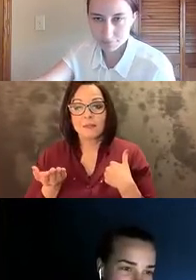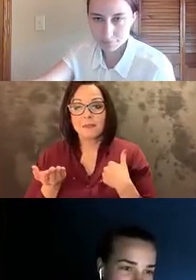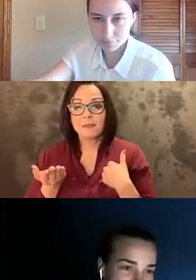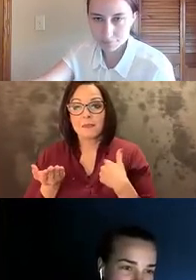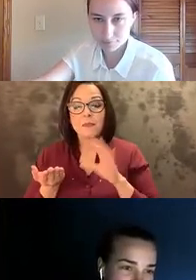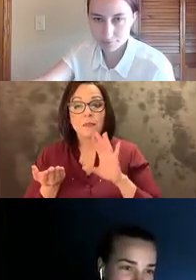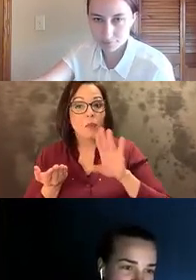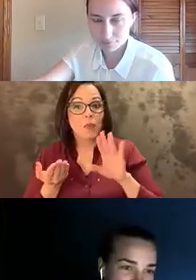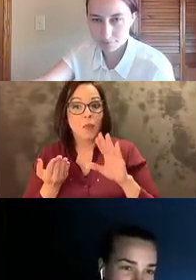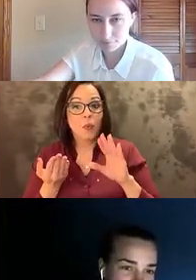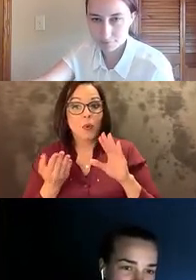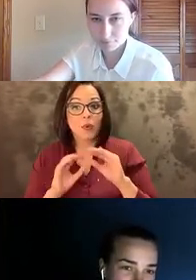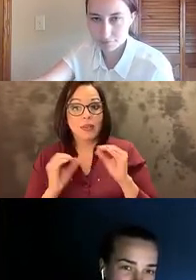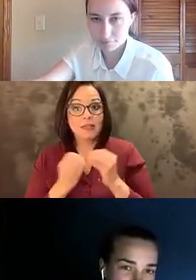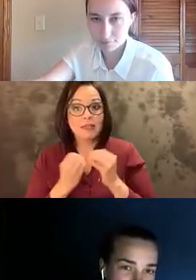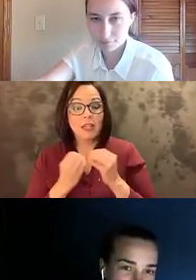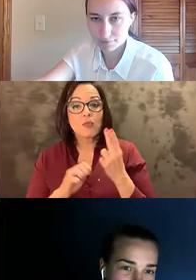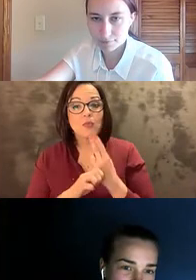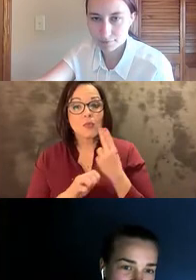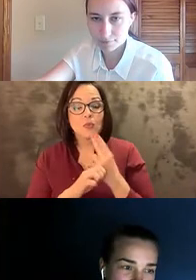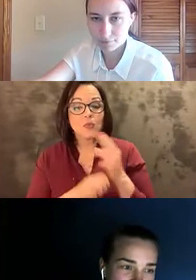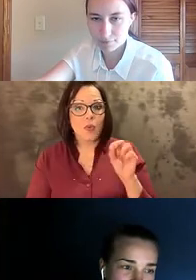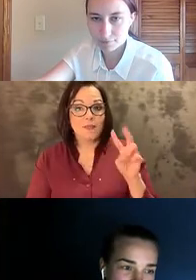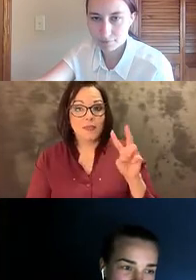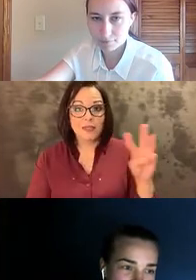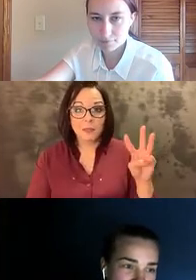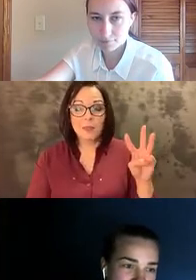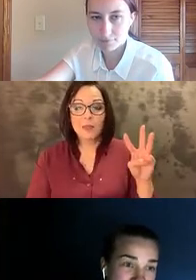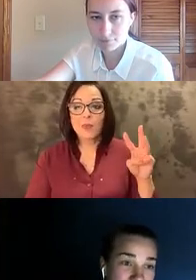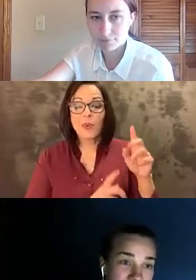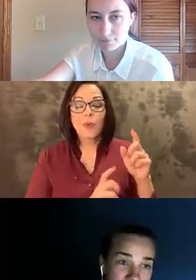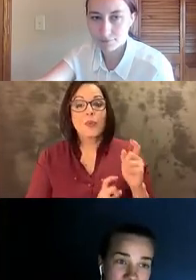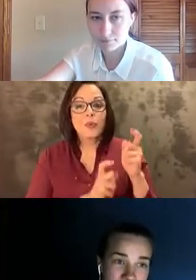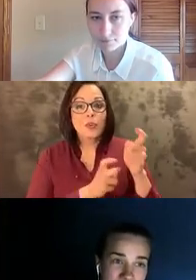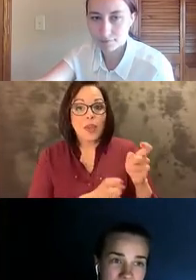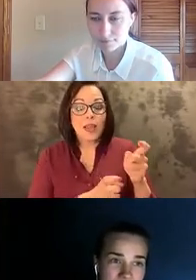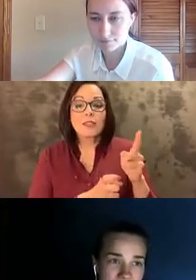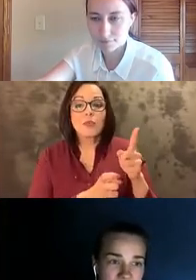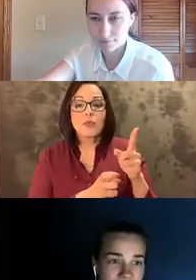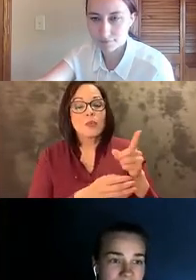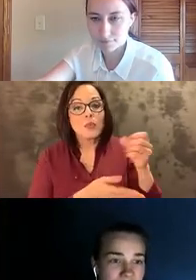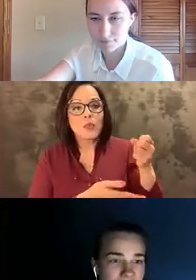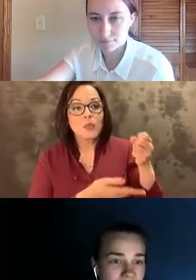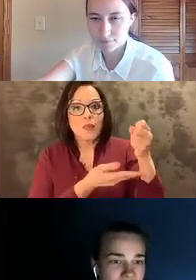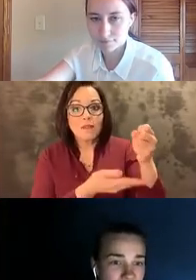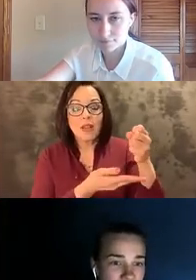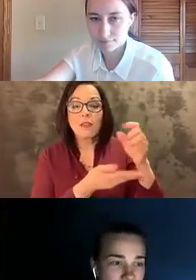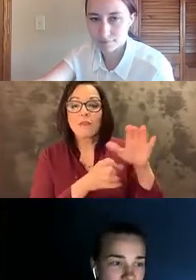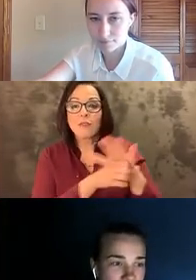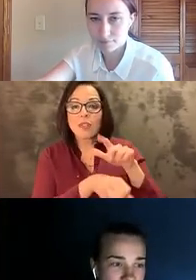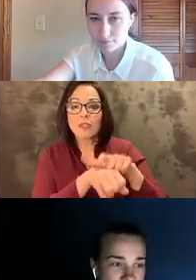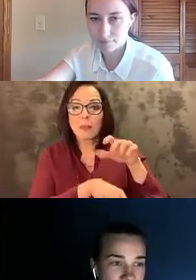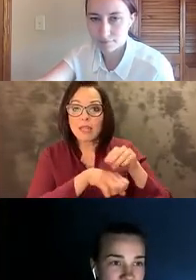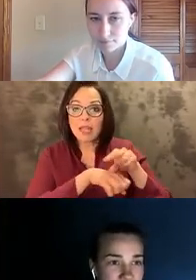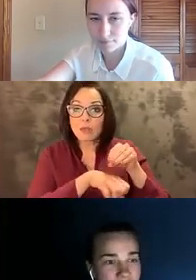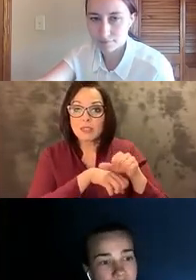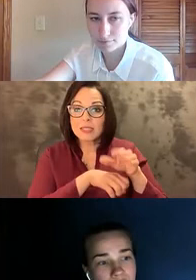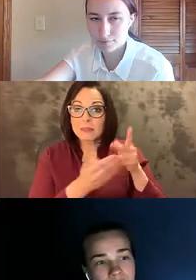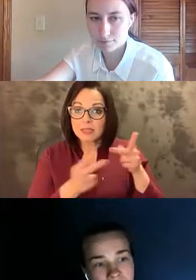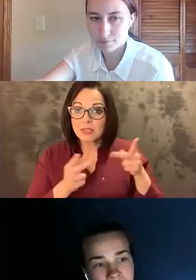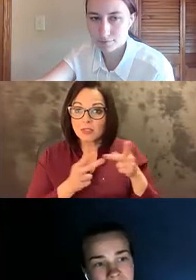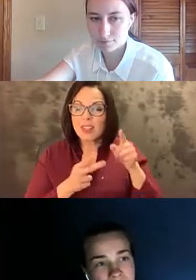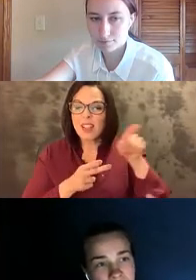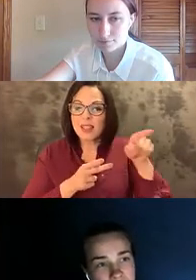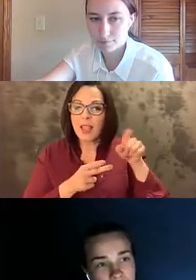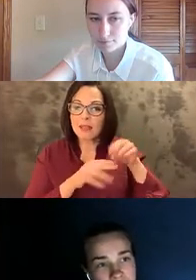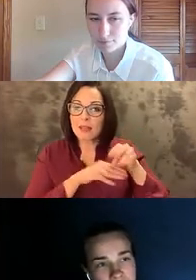your organization used its OVW grant to fund a full-time counseling position. The counselor was hired